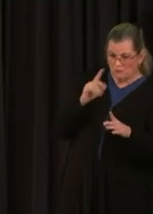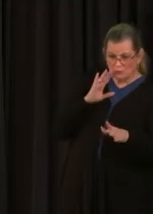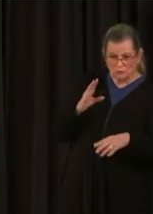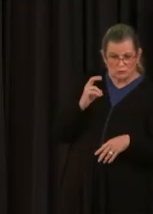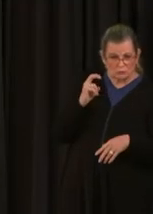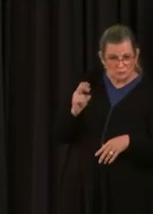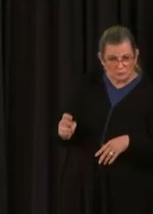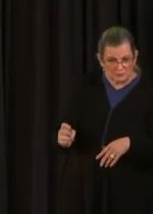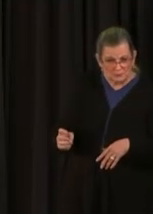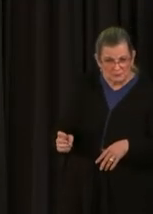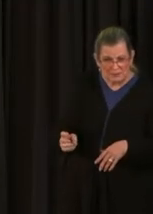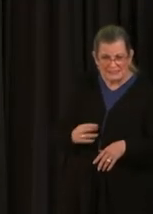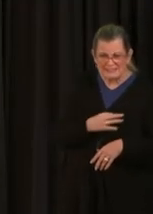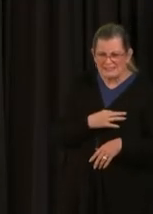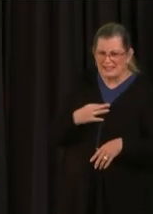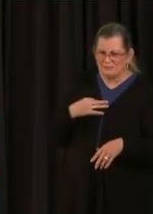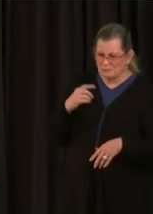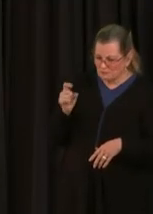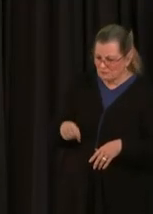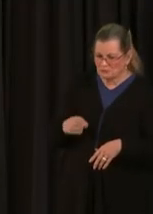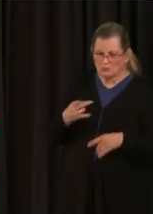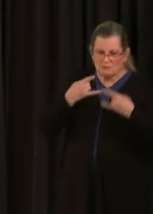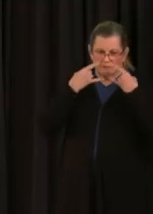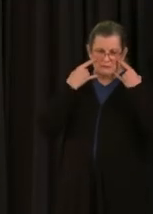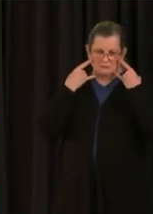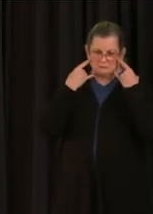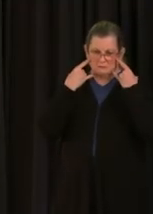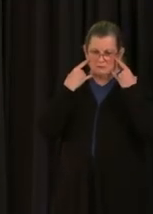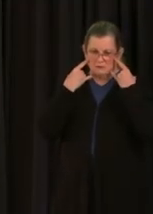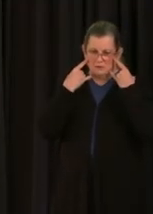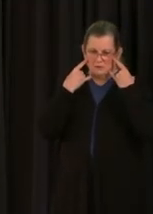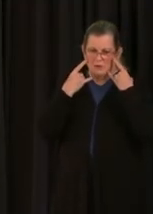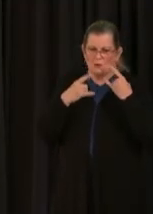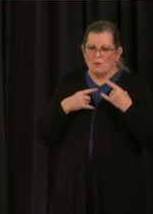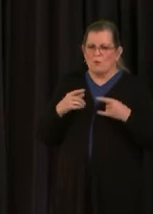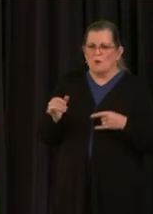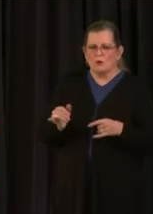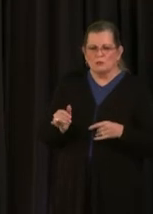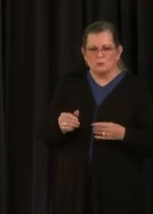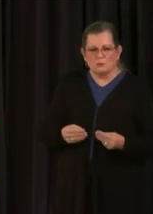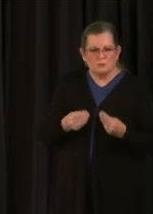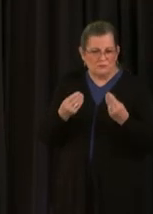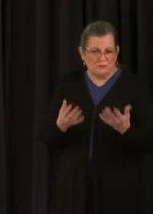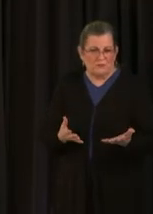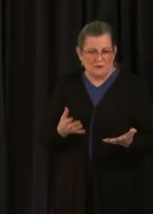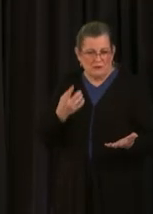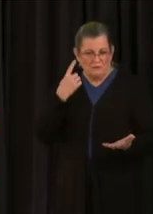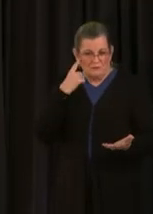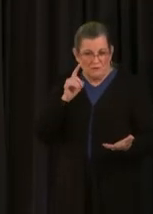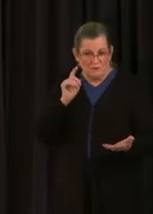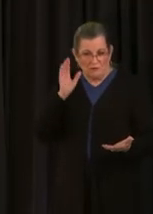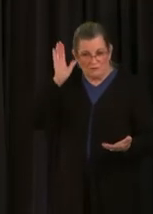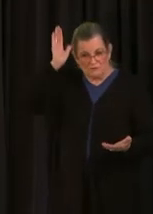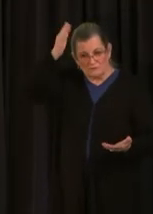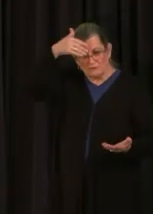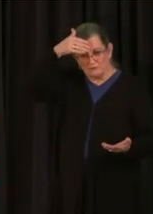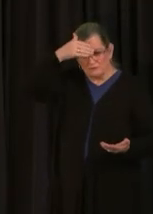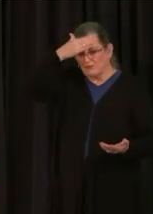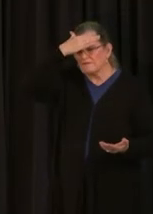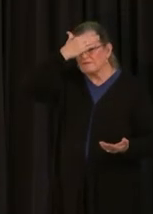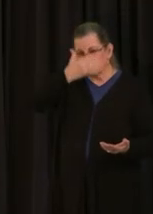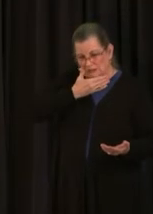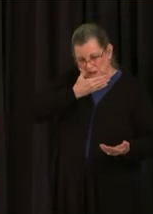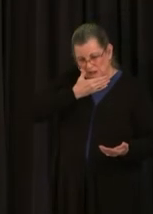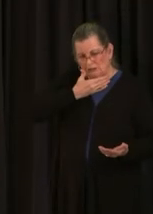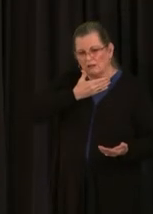The only other thing I would like to highlight on, sir, is we are working with our marketing director, and we are working on a campaign that we hope to launch in the near